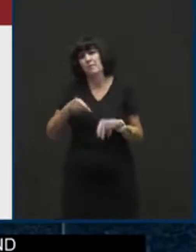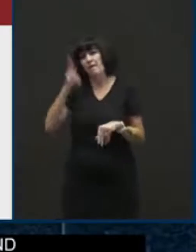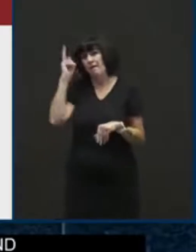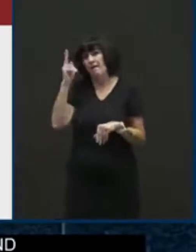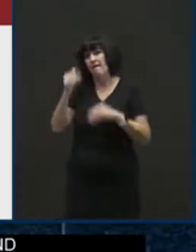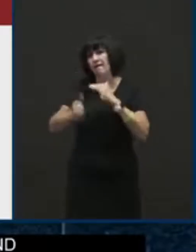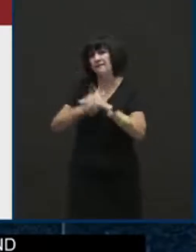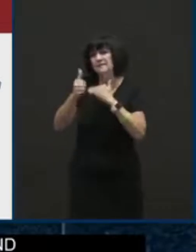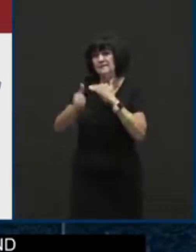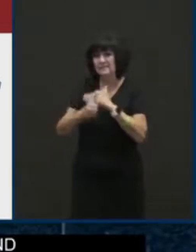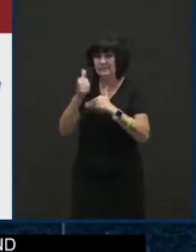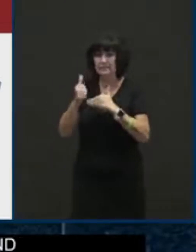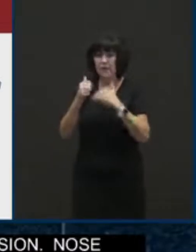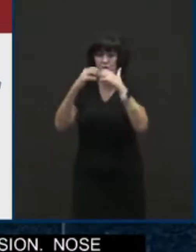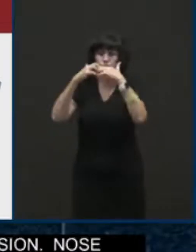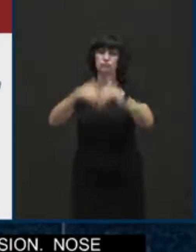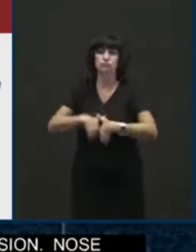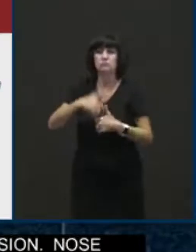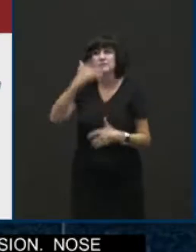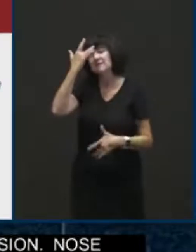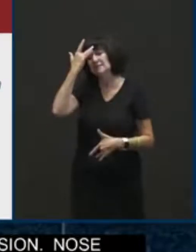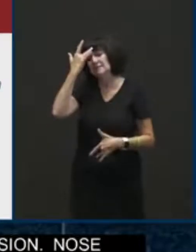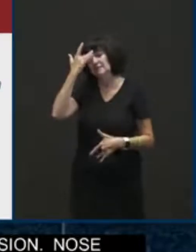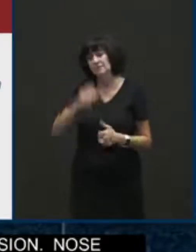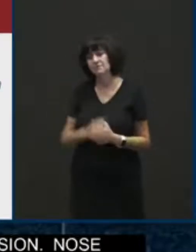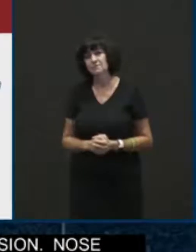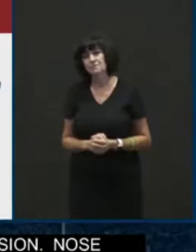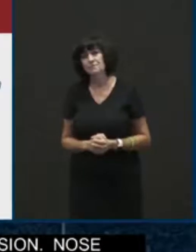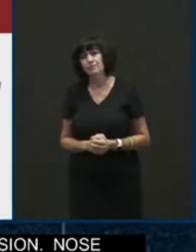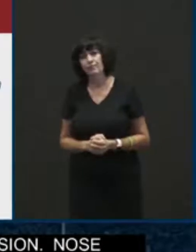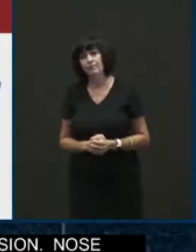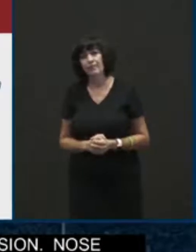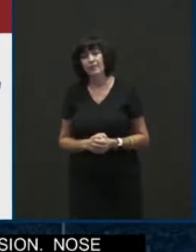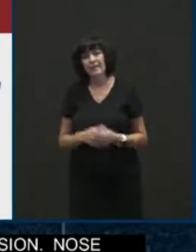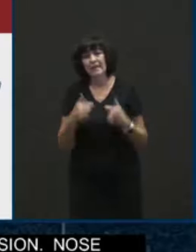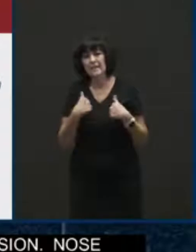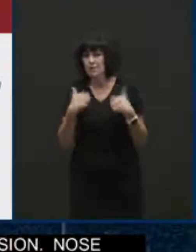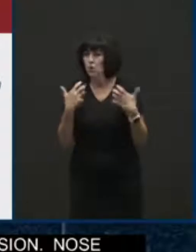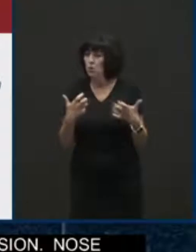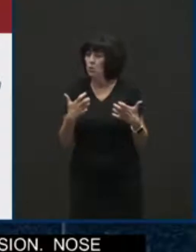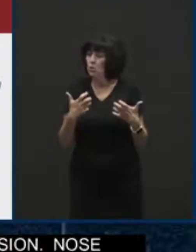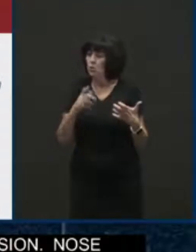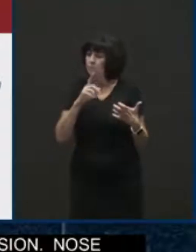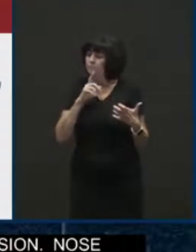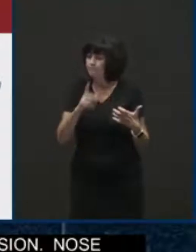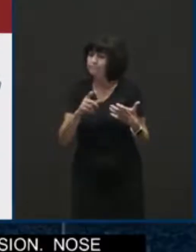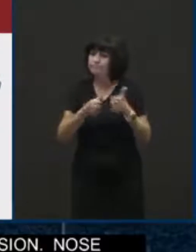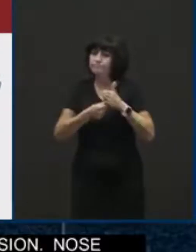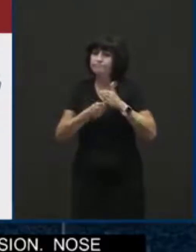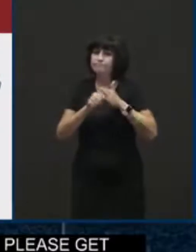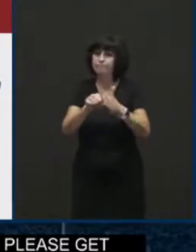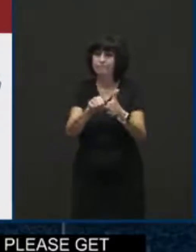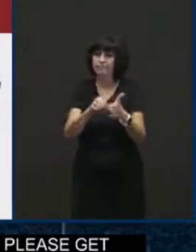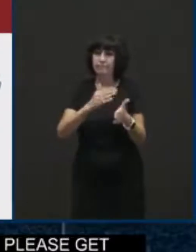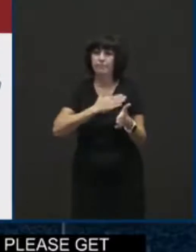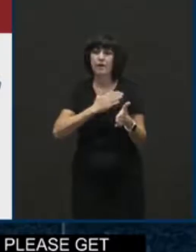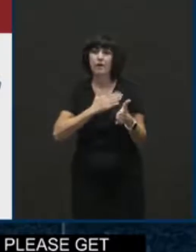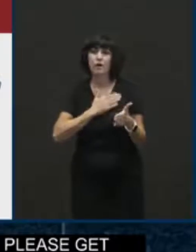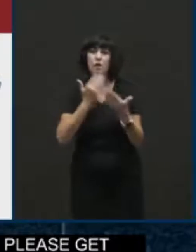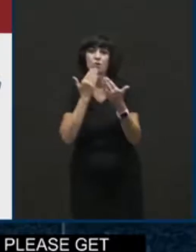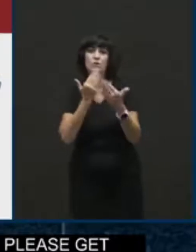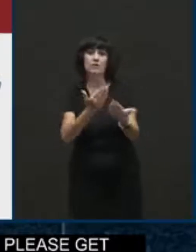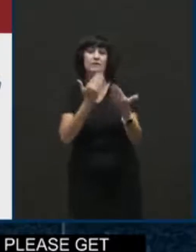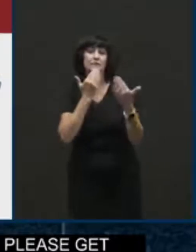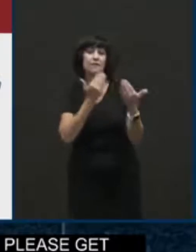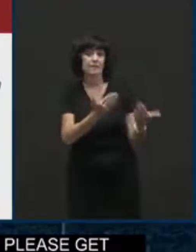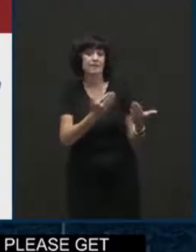categories. And so one thing I really, really want to highlight is our gratitude. Governor